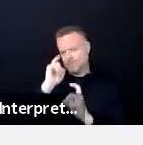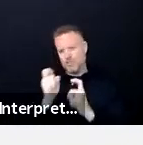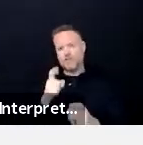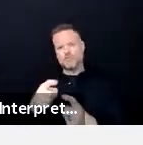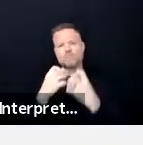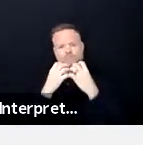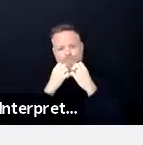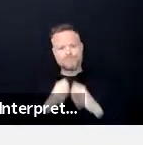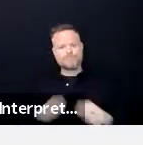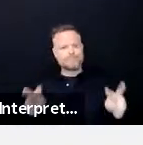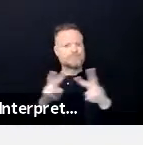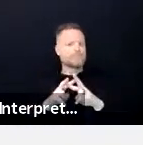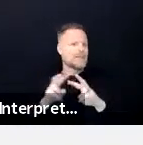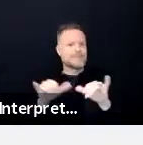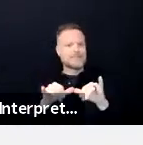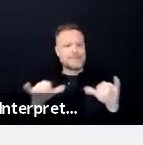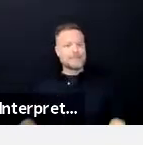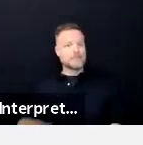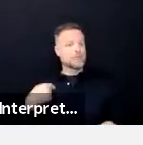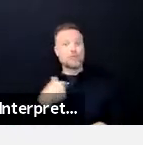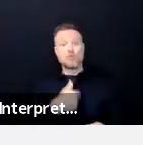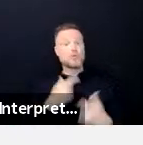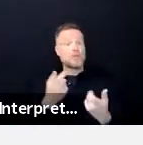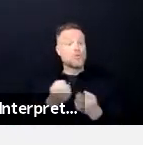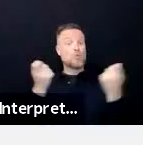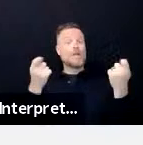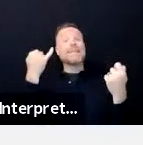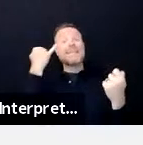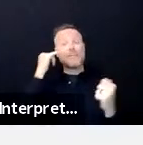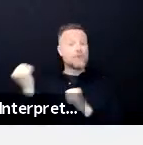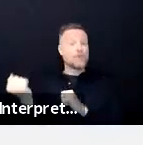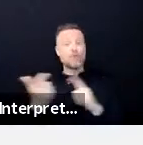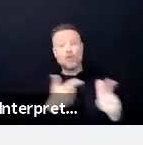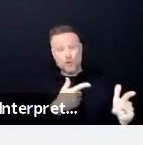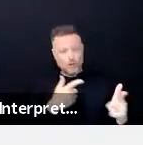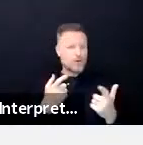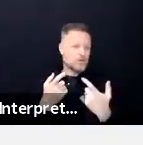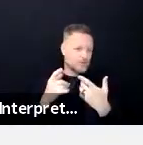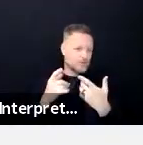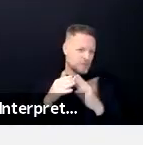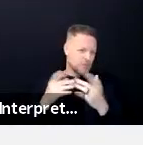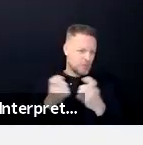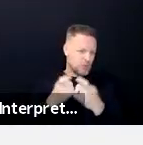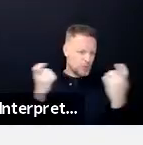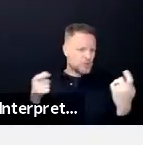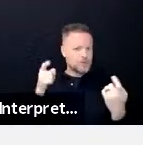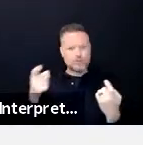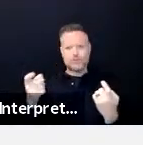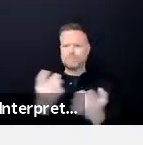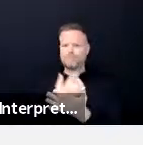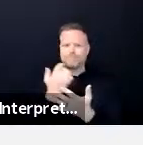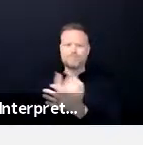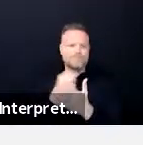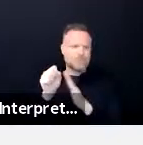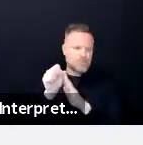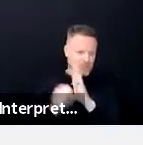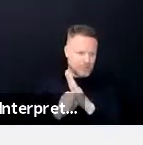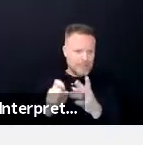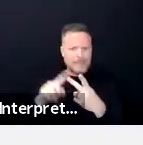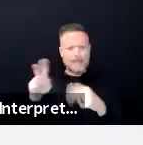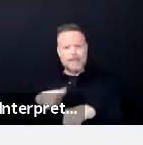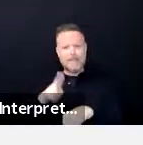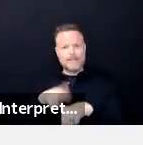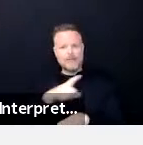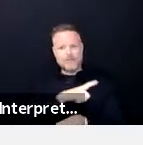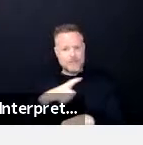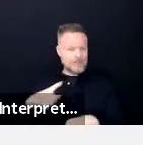that teaches we only win when our community wins. Aude has successfully led and championed state and national legislative